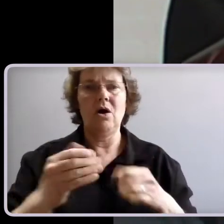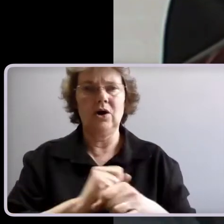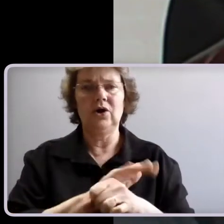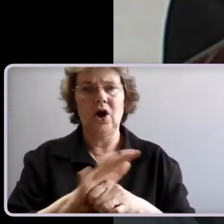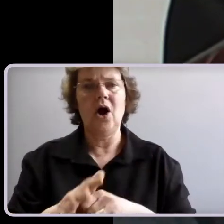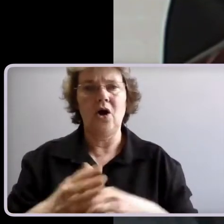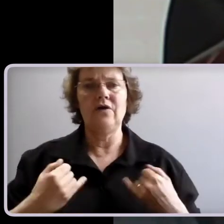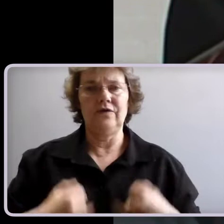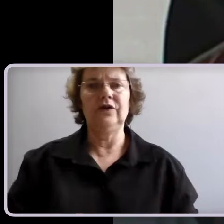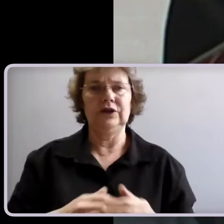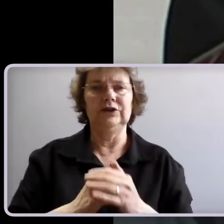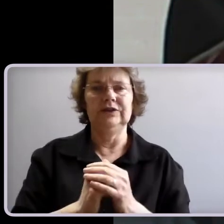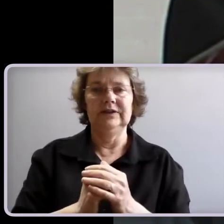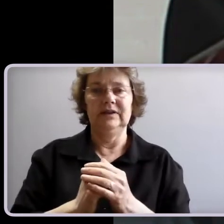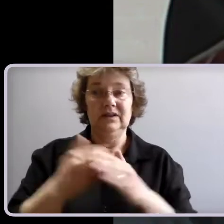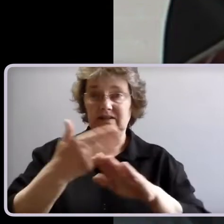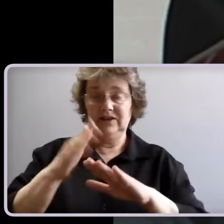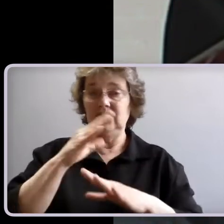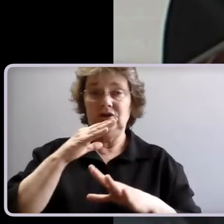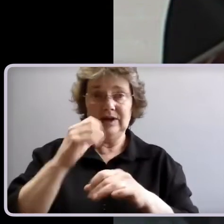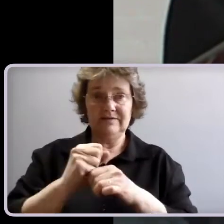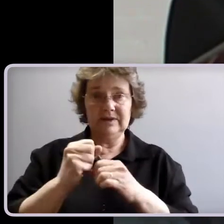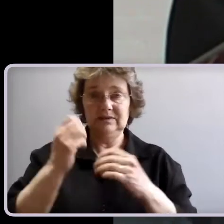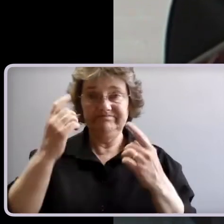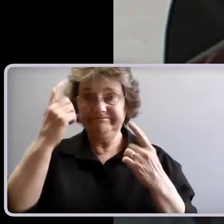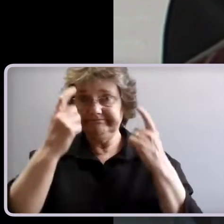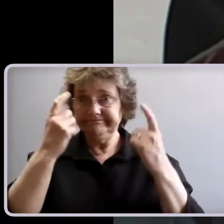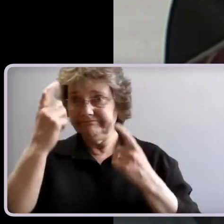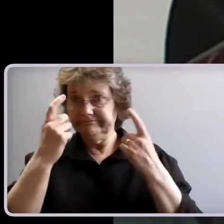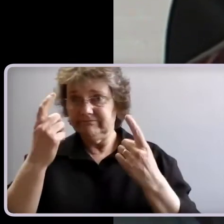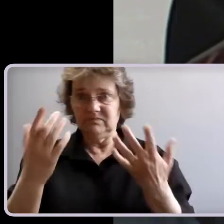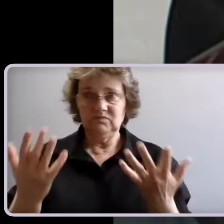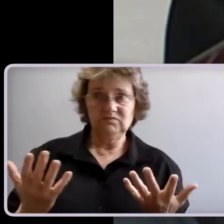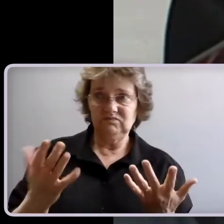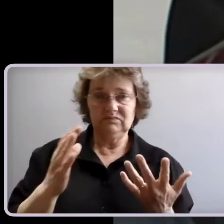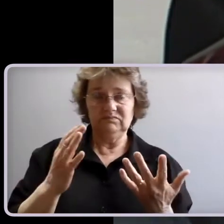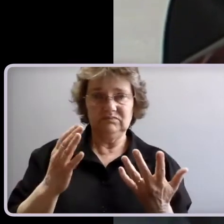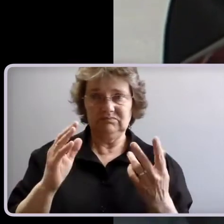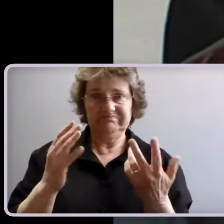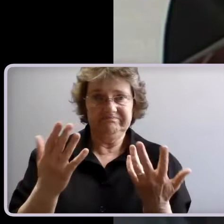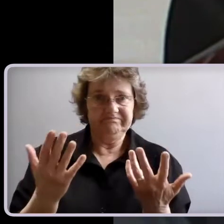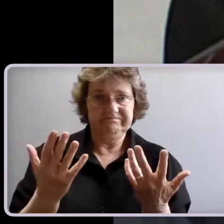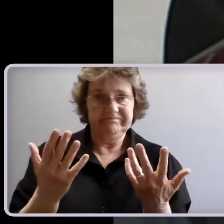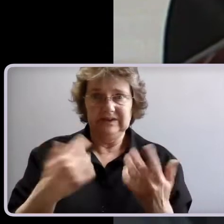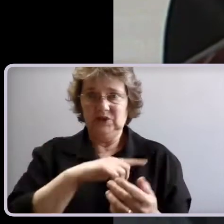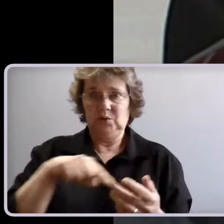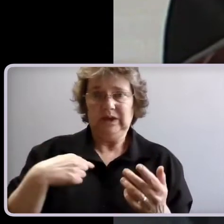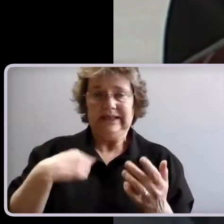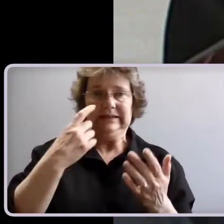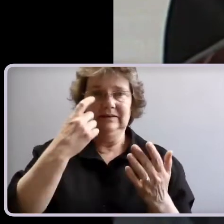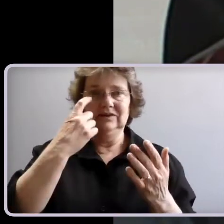the new government is even considering this, and it's leaving many of us to try and make decisions about what is safe and what is not